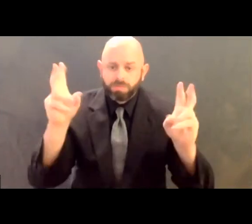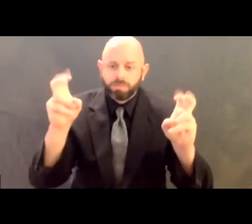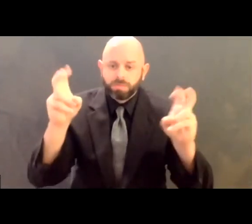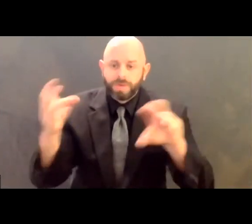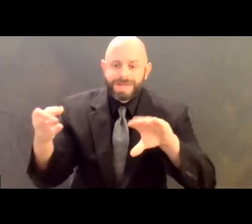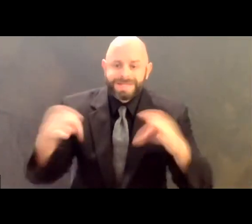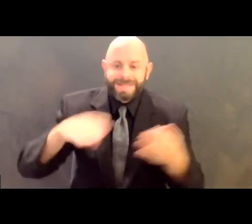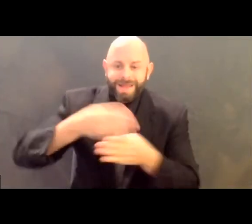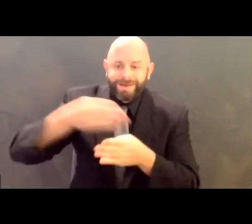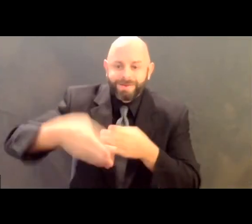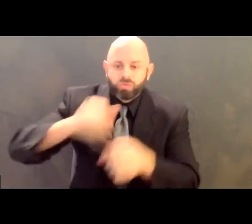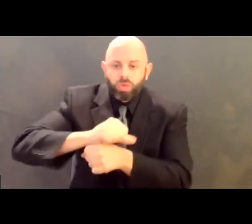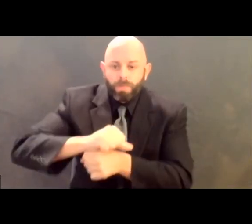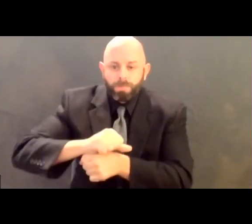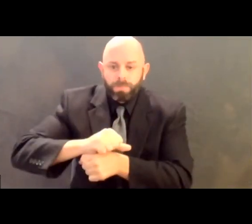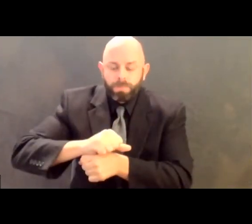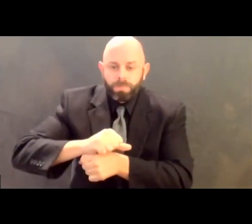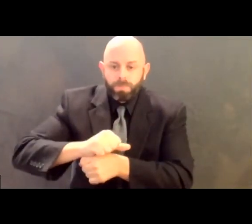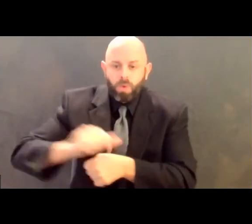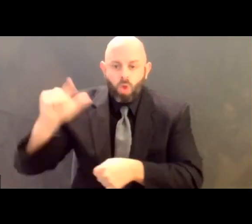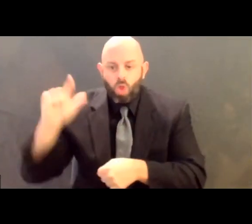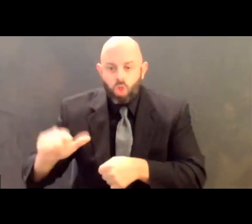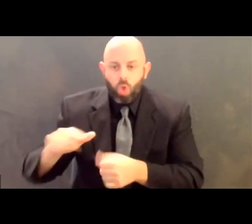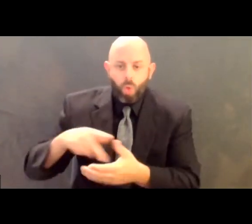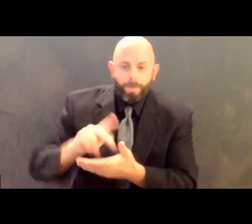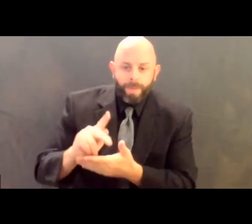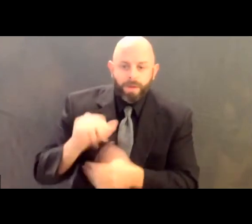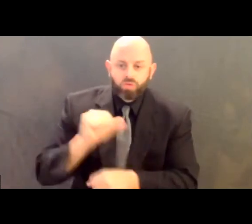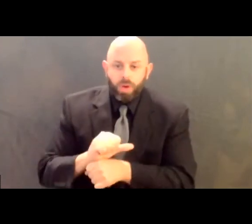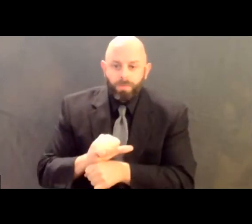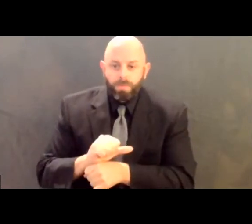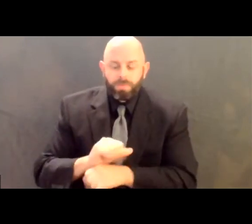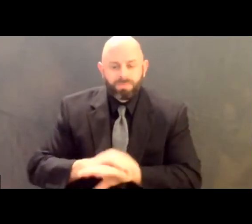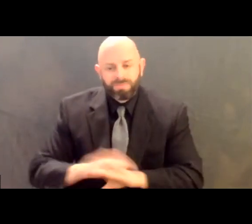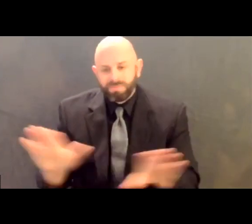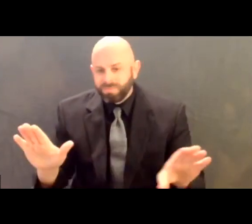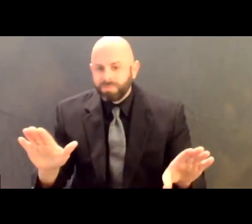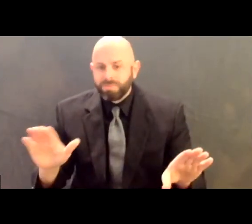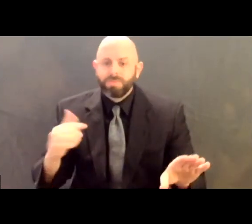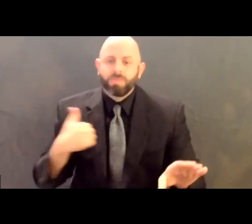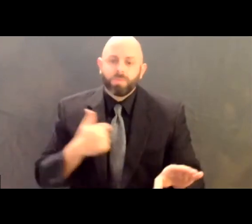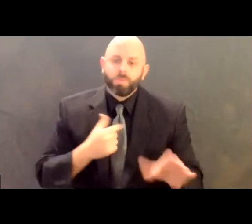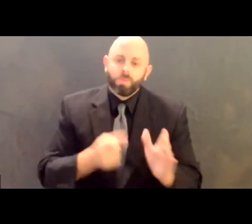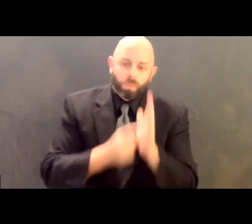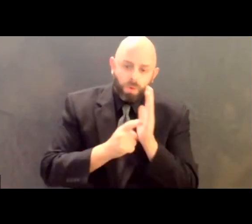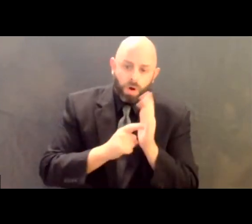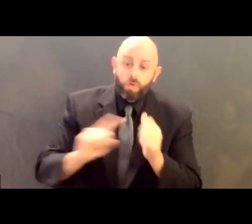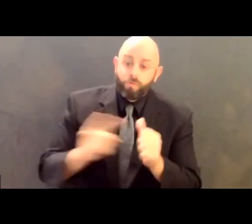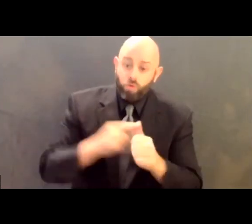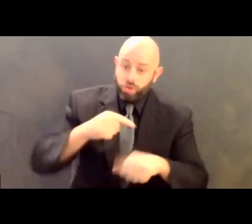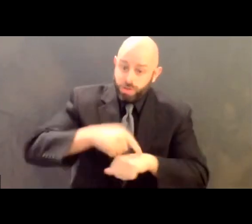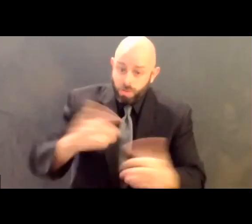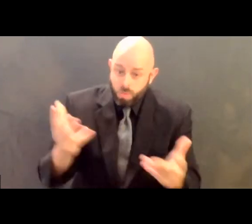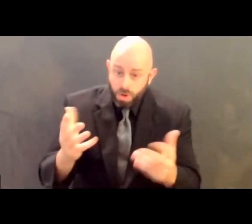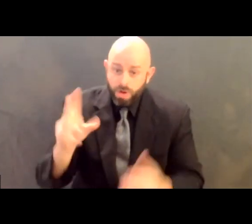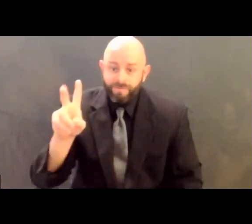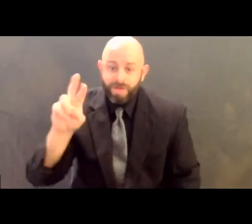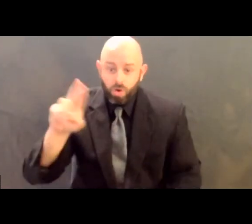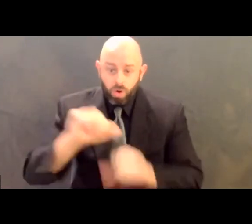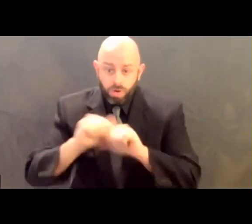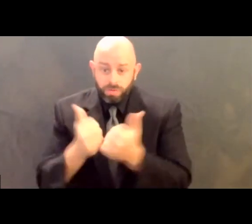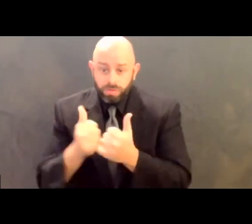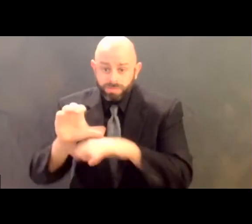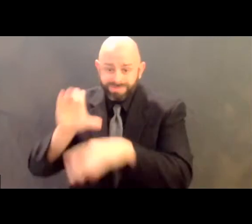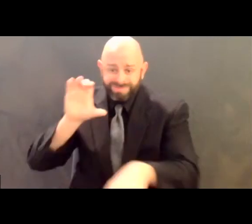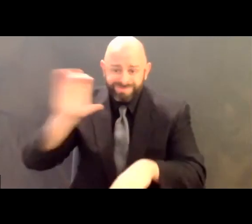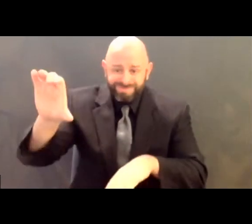or occupation. So as I said, we required for the first time that VR agencies devote at least